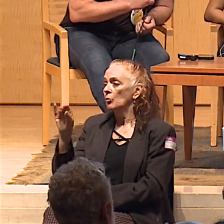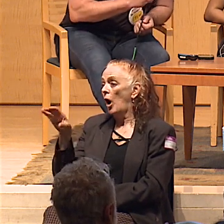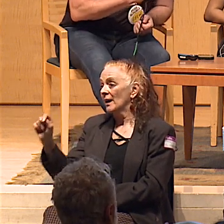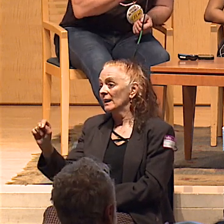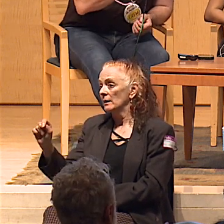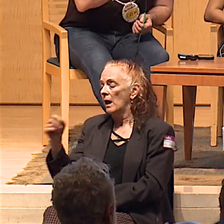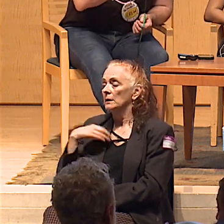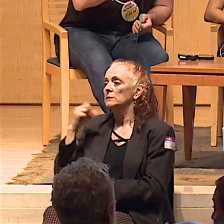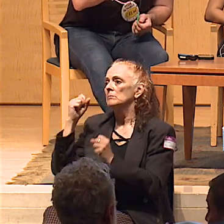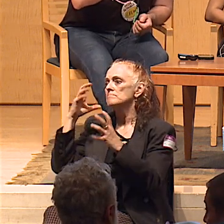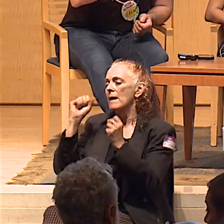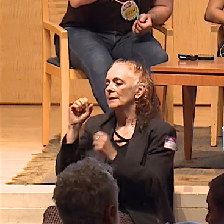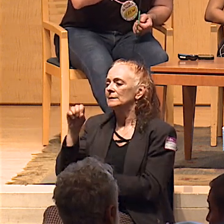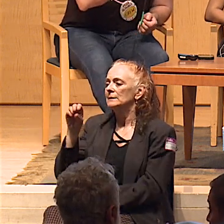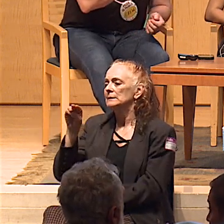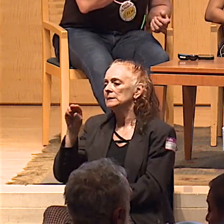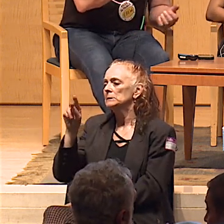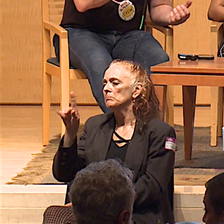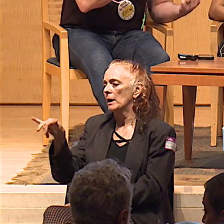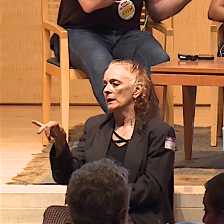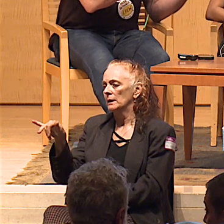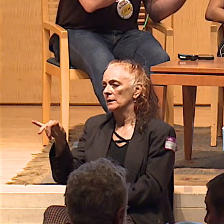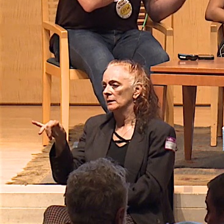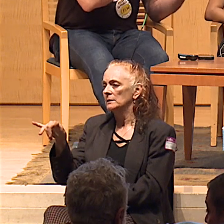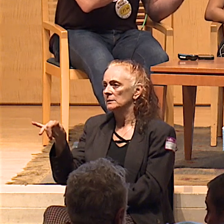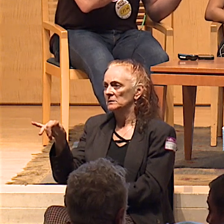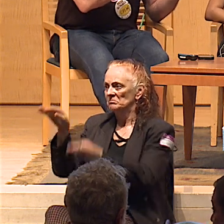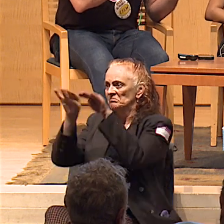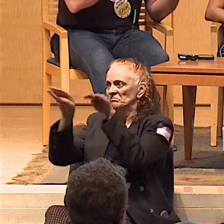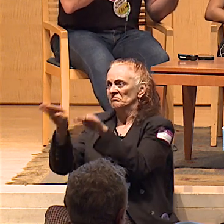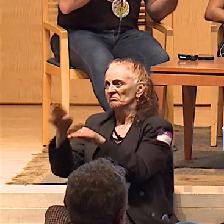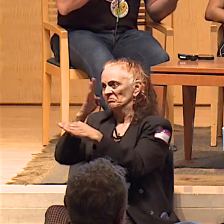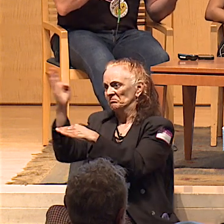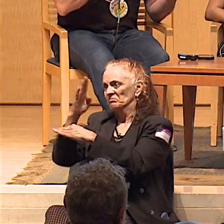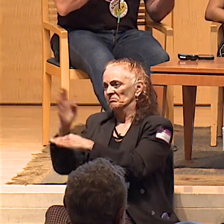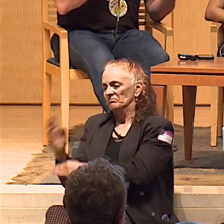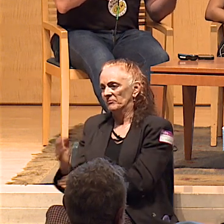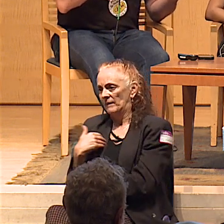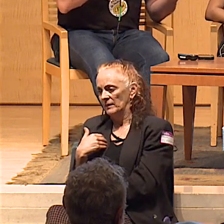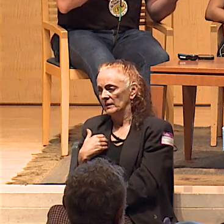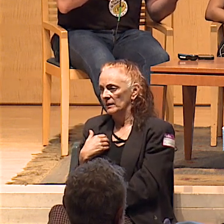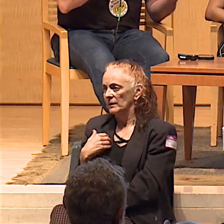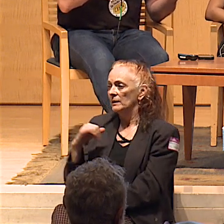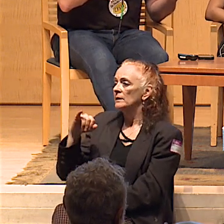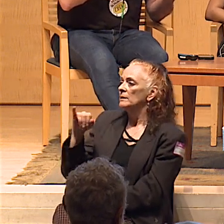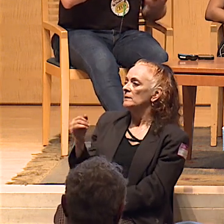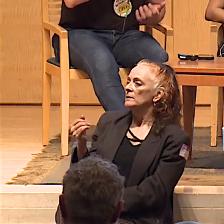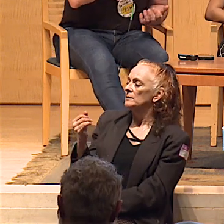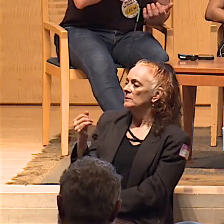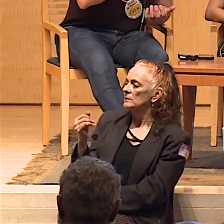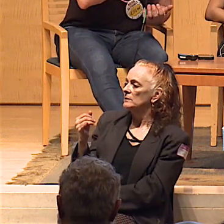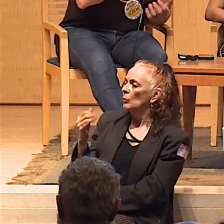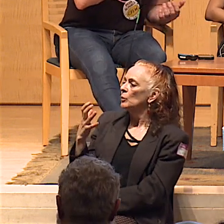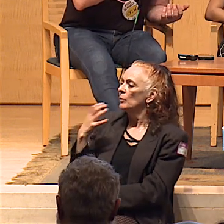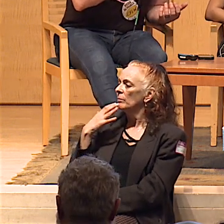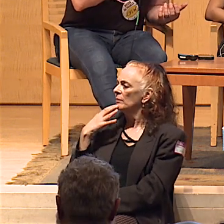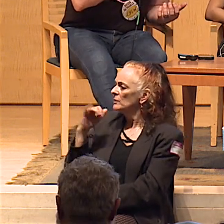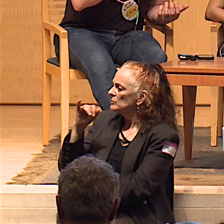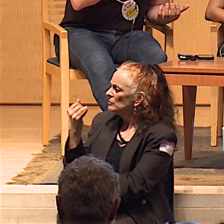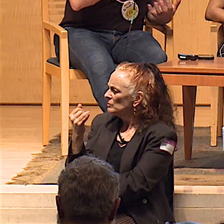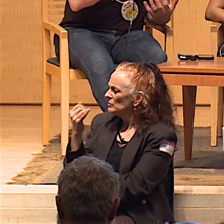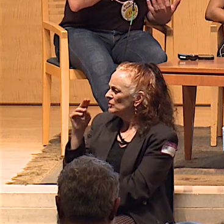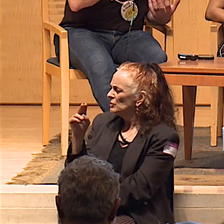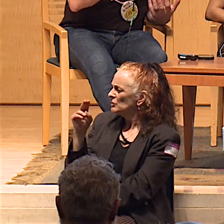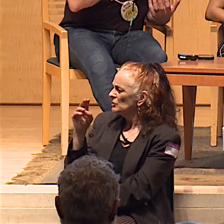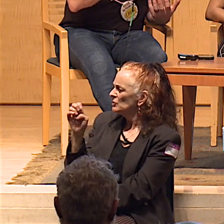Amazing. Yeah. I would also just to you mentioned Jiraiya and Gengar Otagame, huge inspiration for me. The